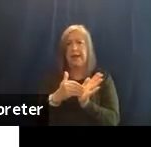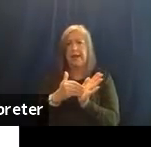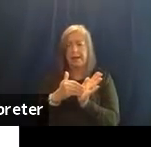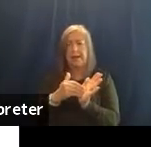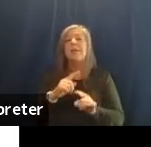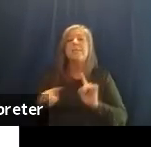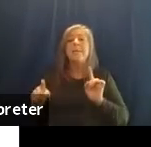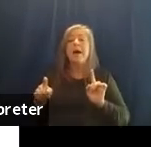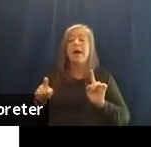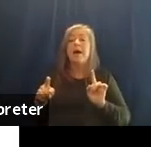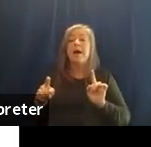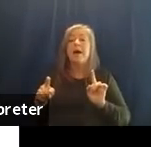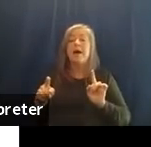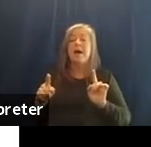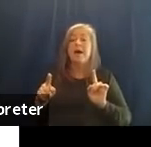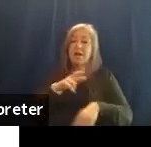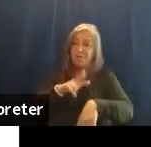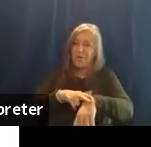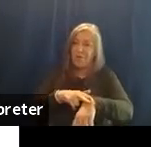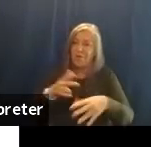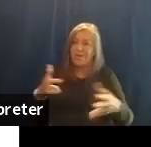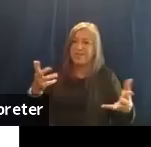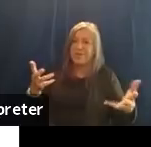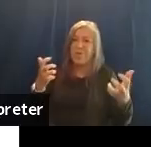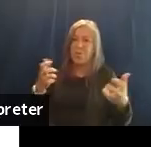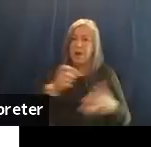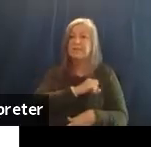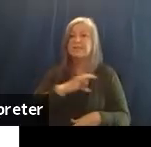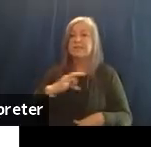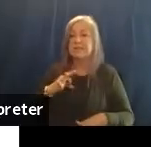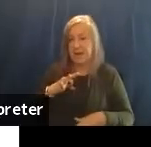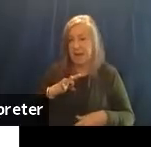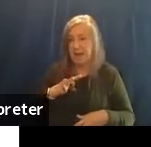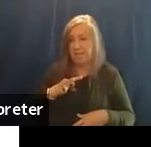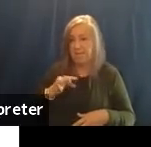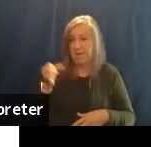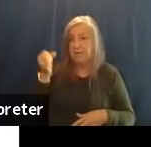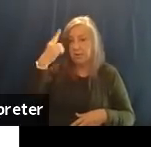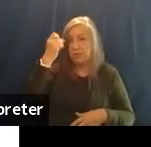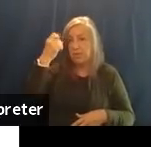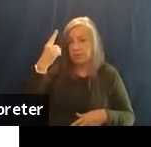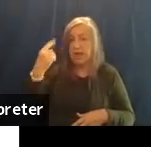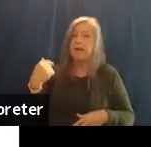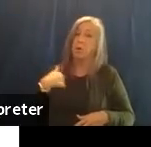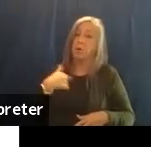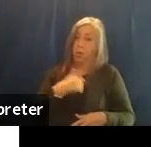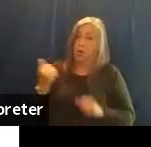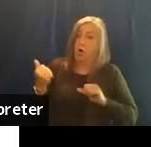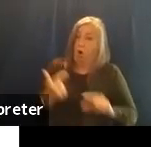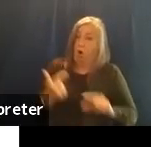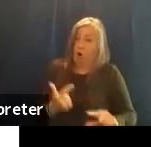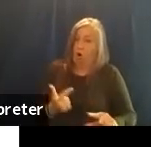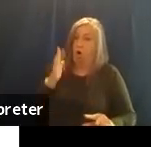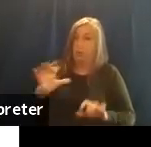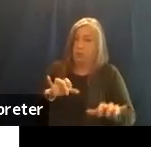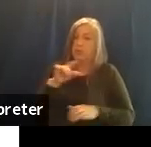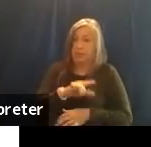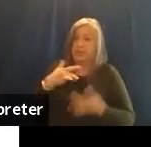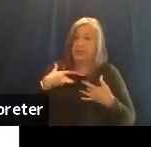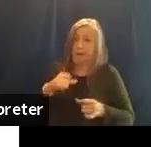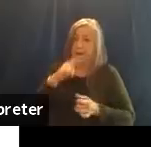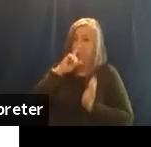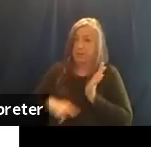employees to understand that we will be doing this health check, all of us, before we come to work. Each day we'll be badging